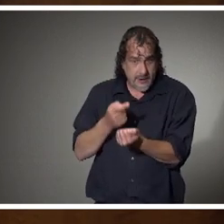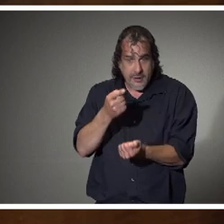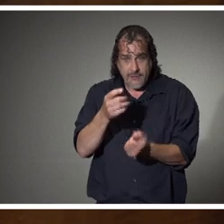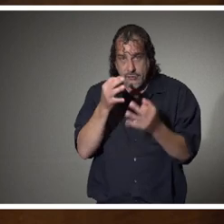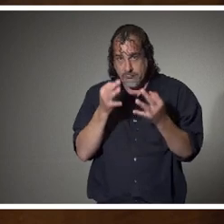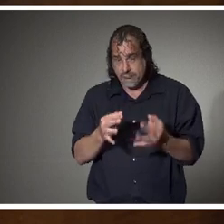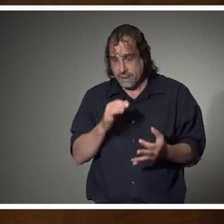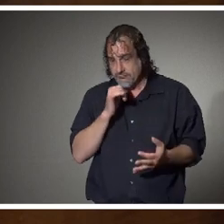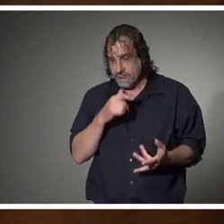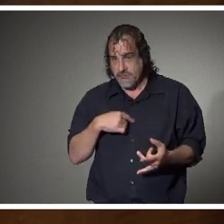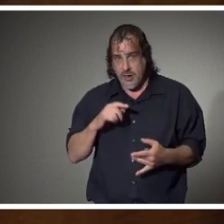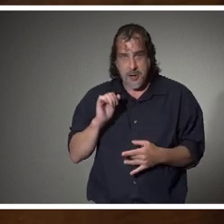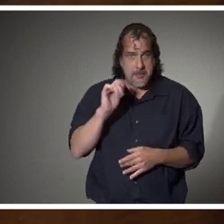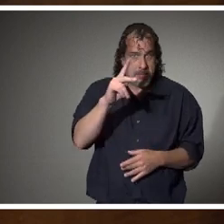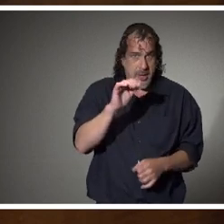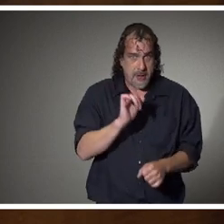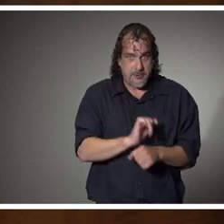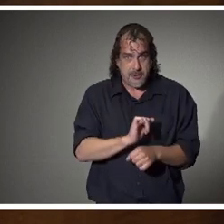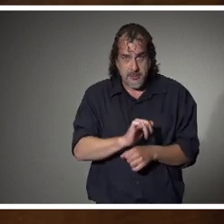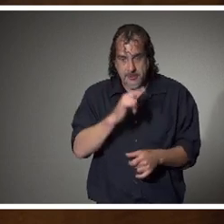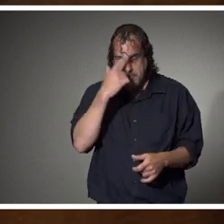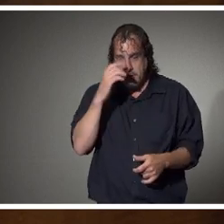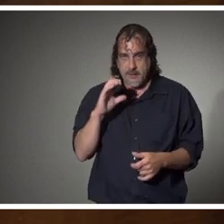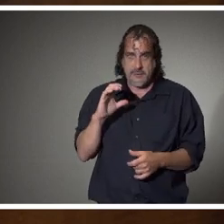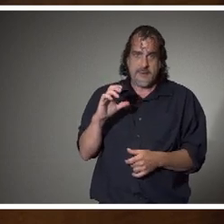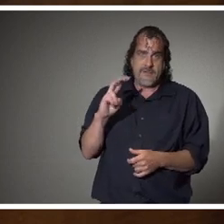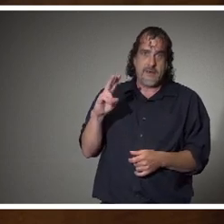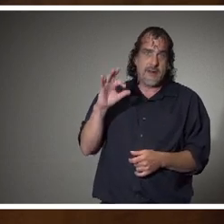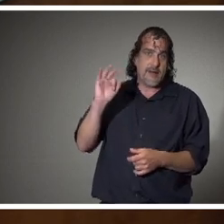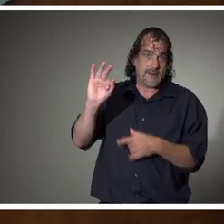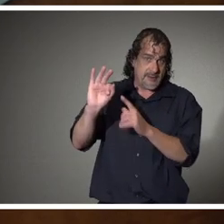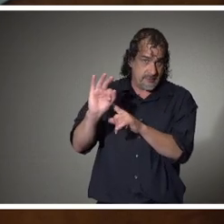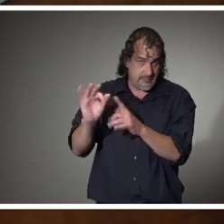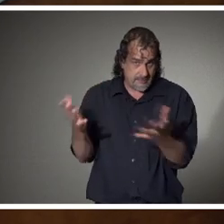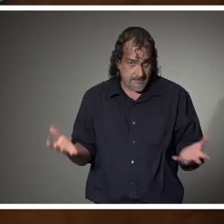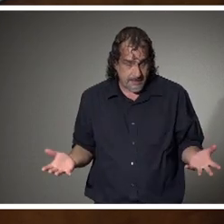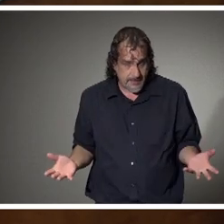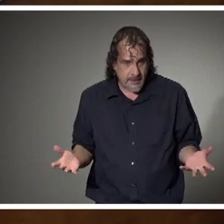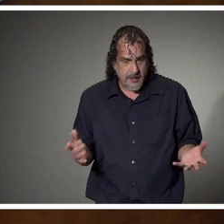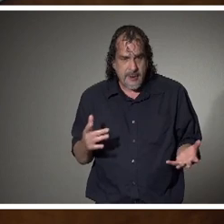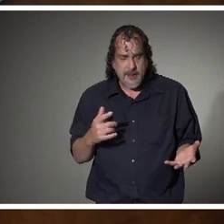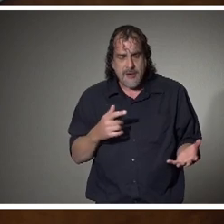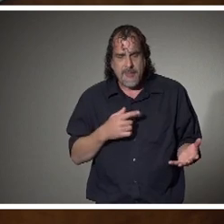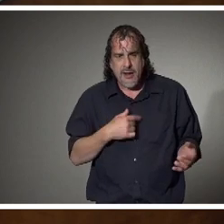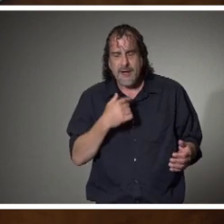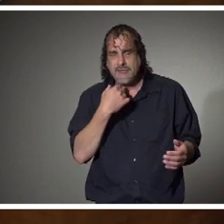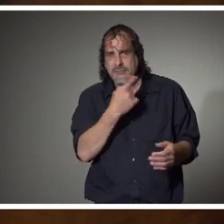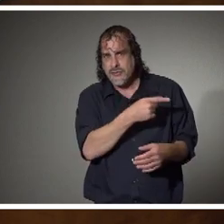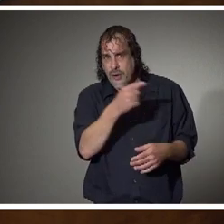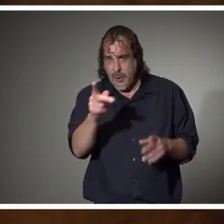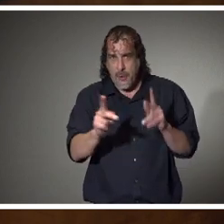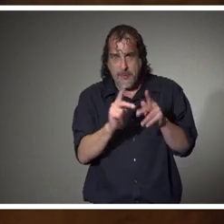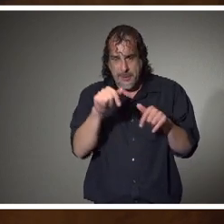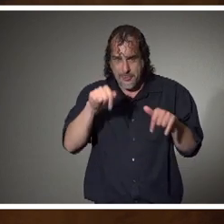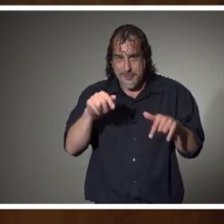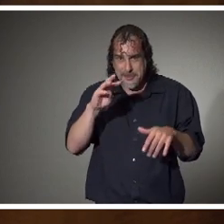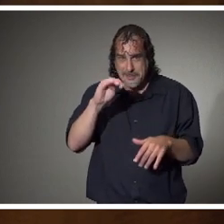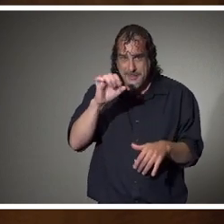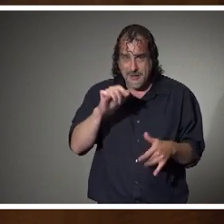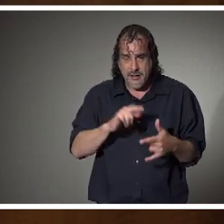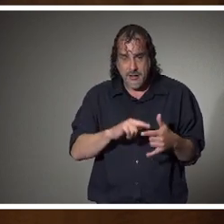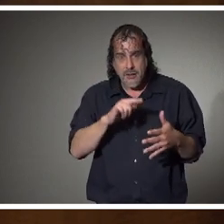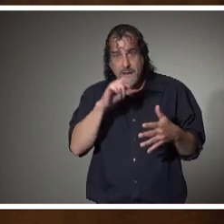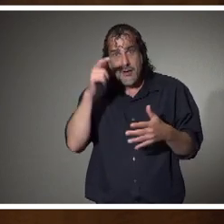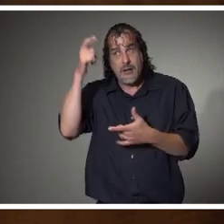to work because you aren't working because of COVID-19. But what I would tell everyone in Mississippi is all of these